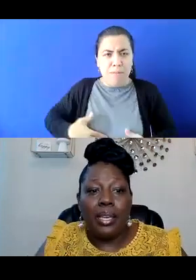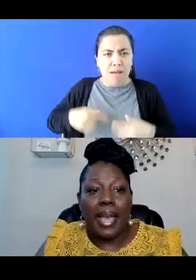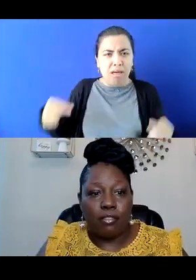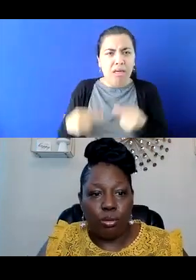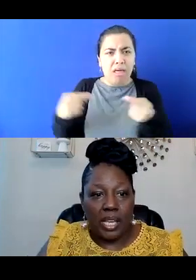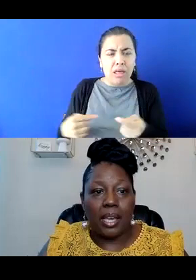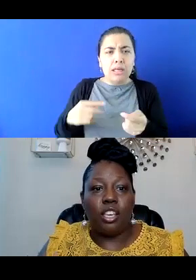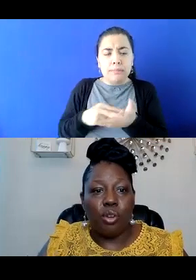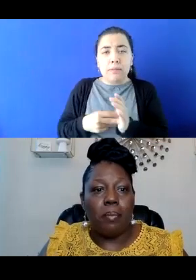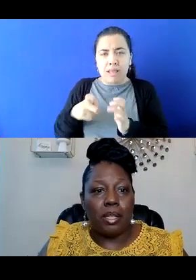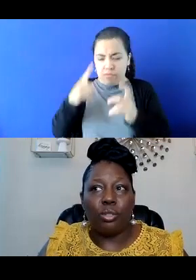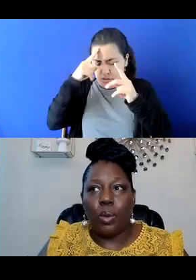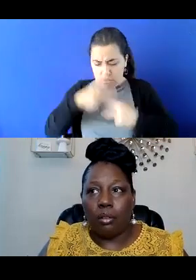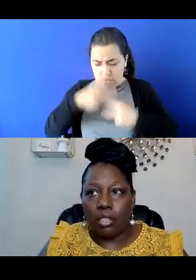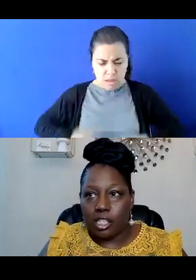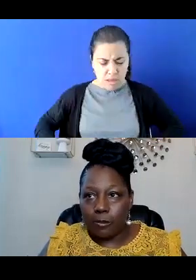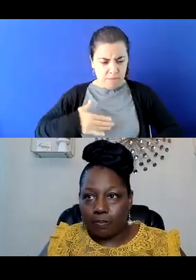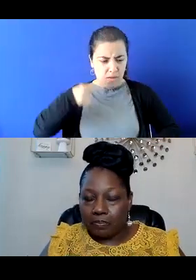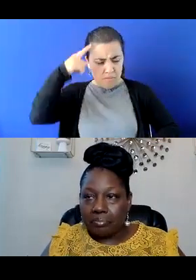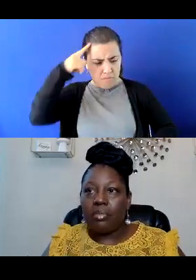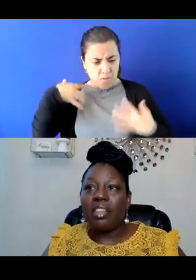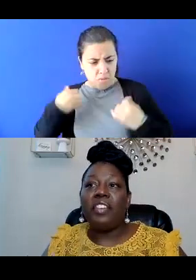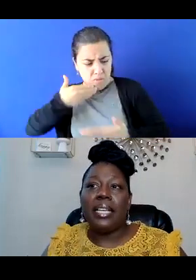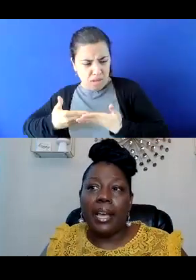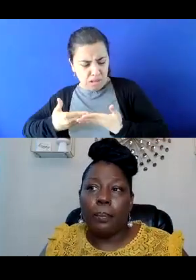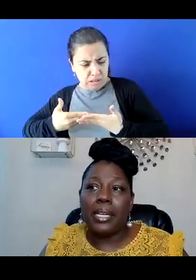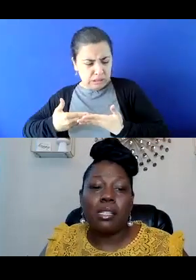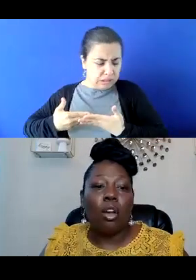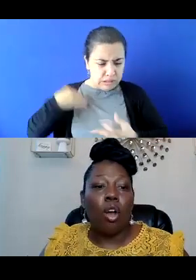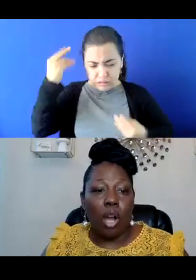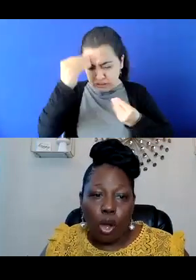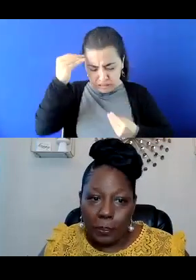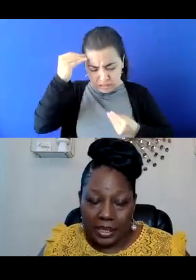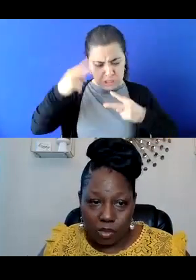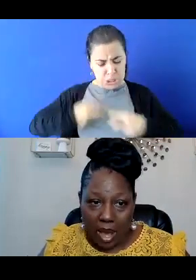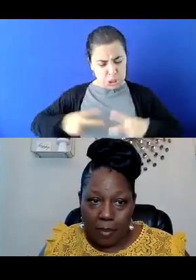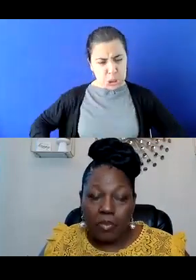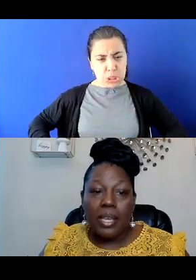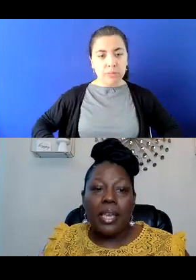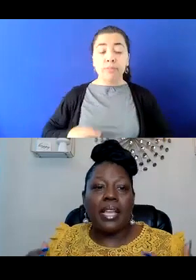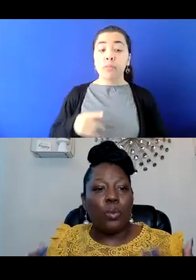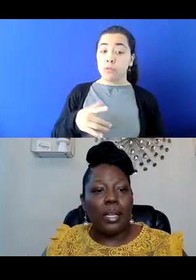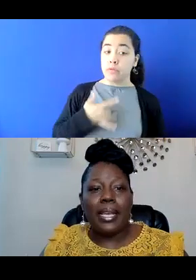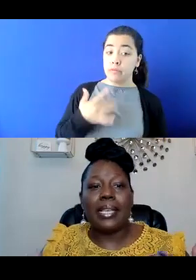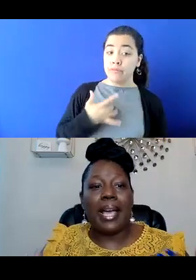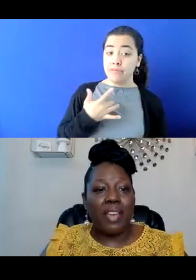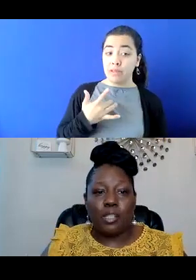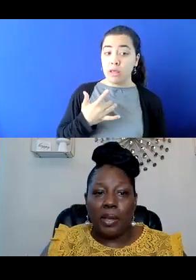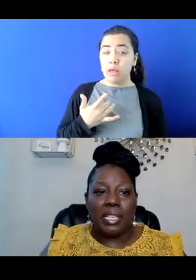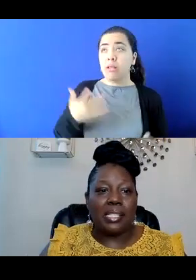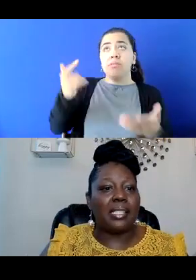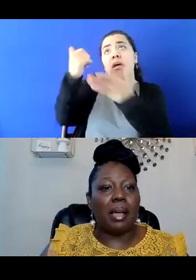you really have to check your mental wellness. Feeling helpless or hopeless, right? It's one thing to